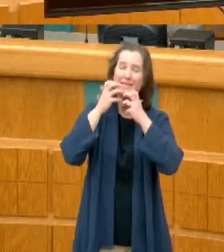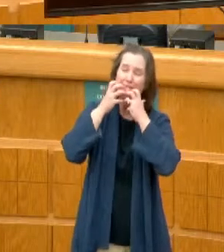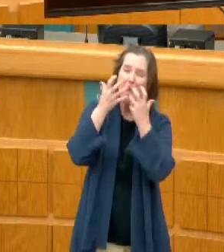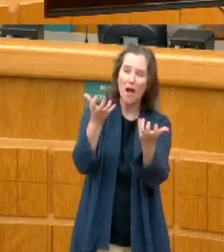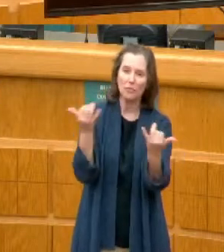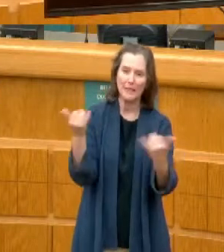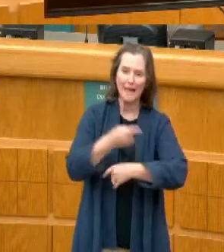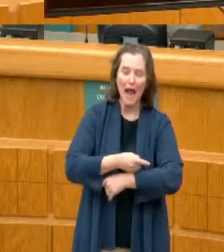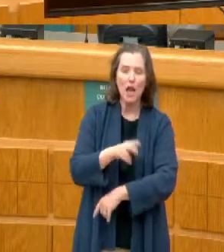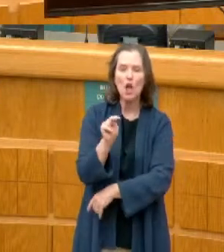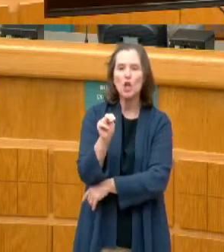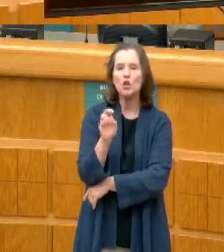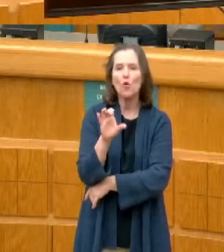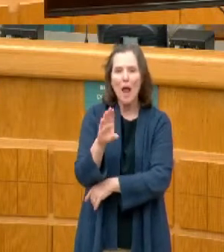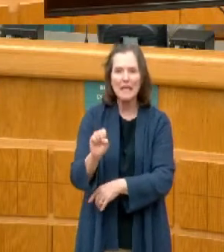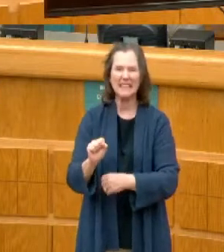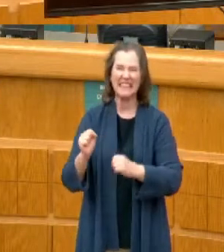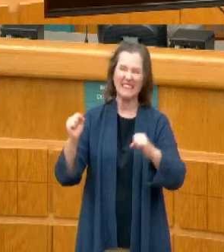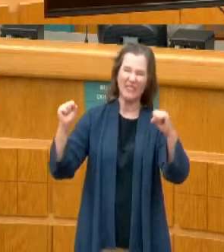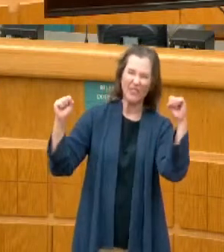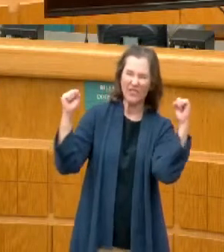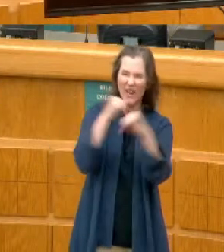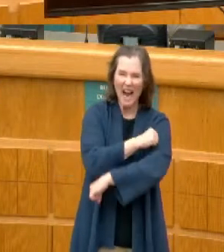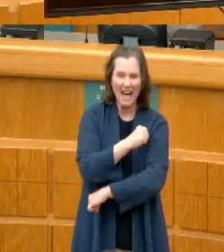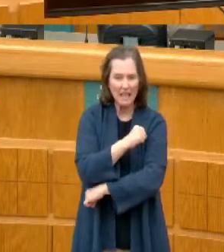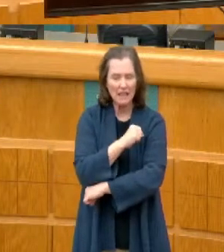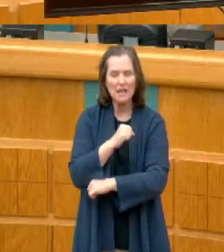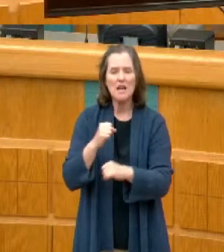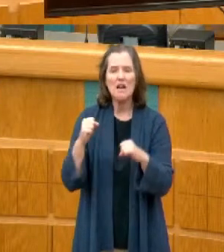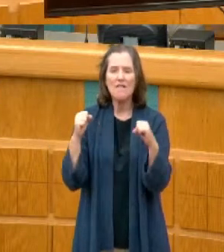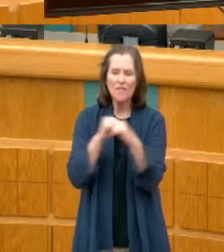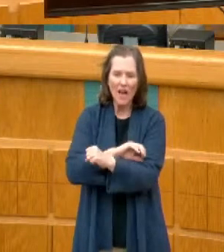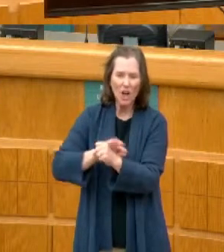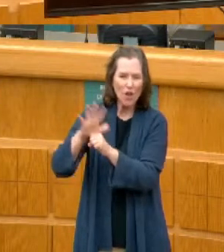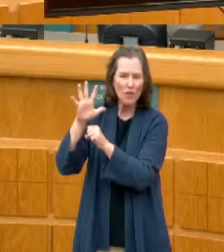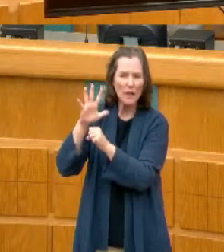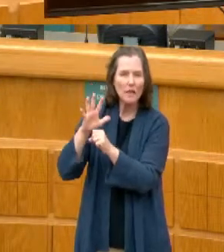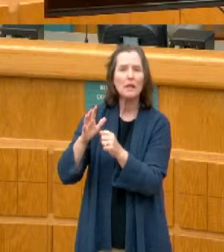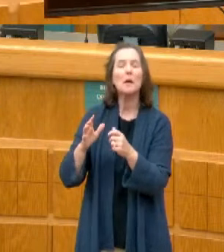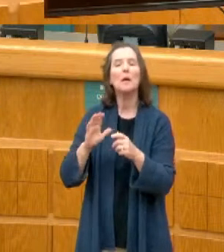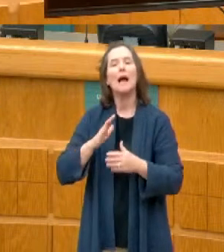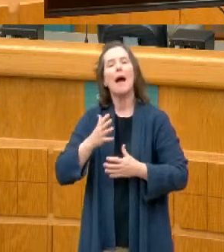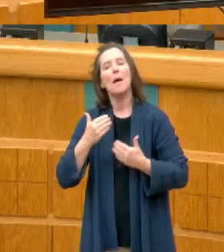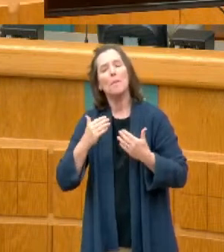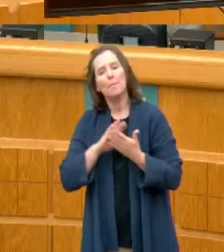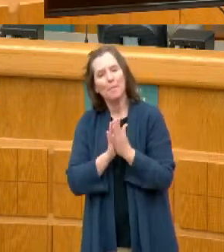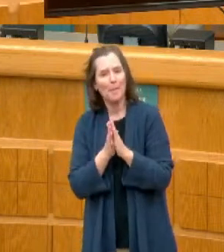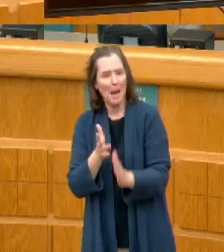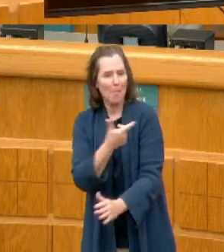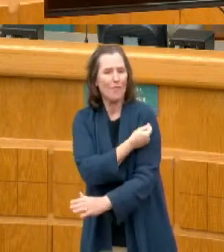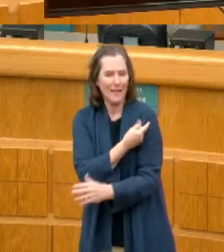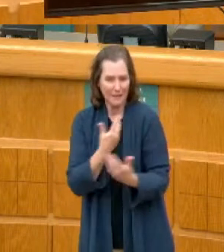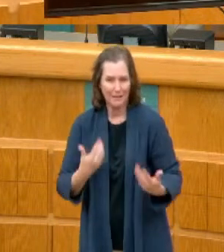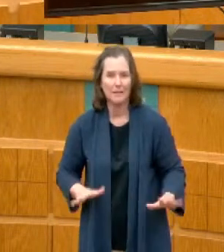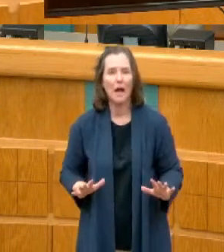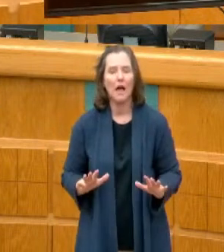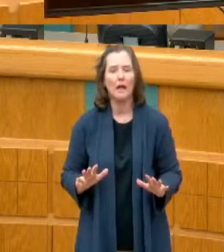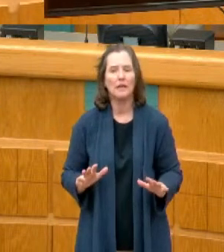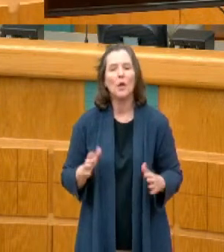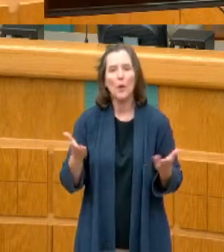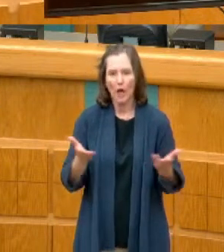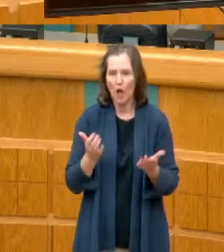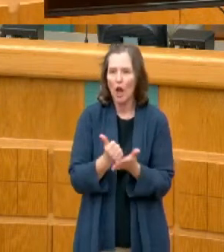this virus. Get vaccinated. Please help us save lives today. We're here to help you. My phone number is